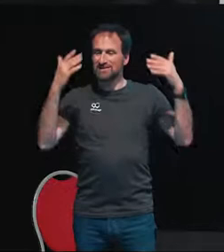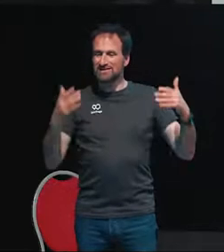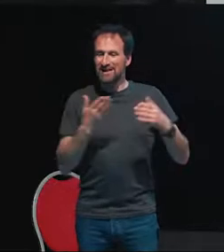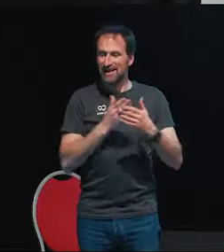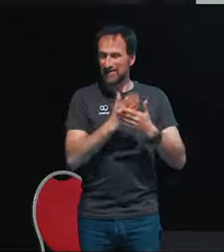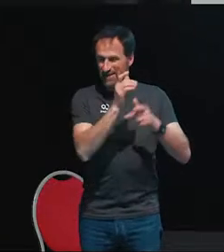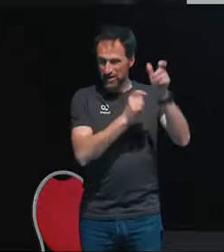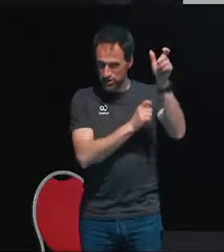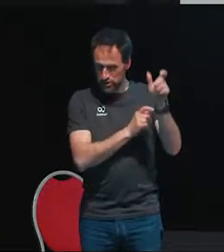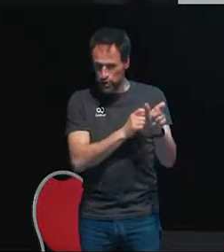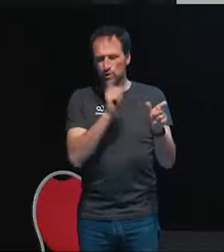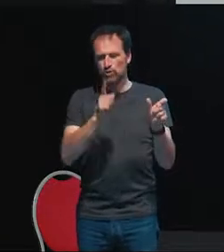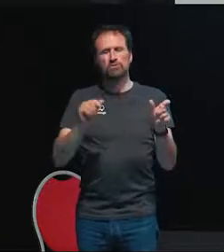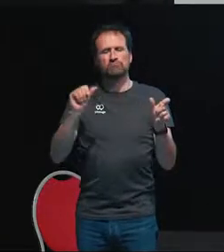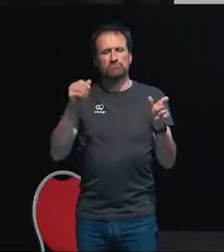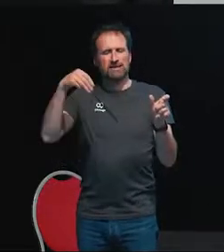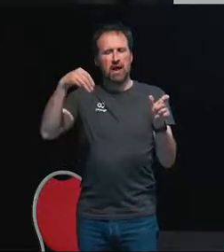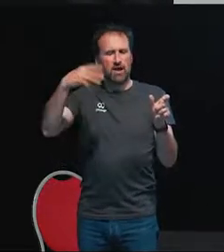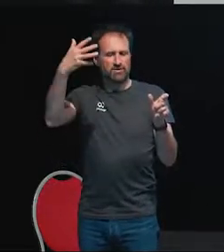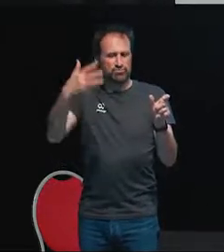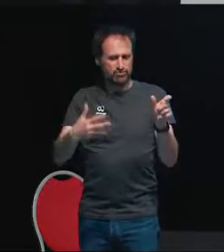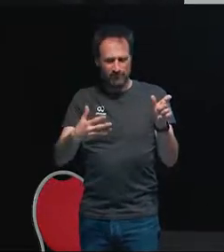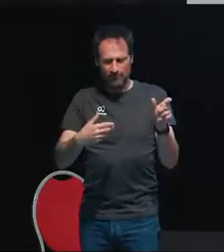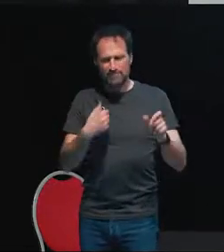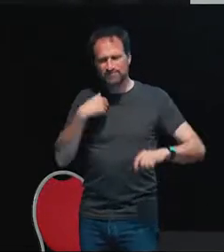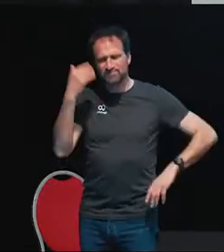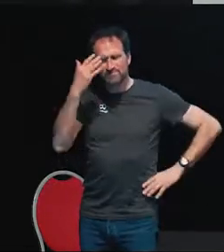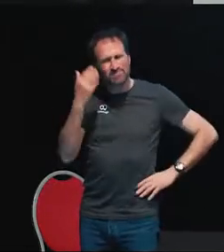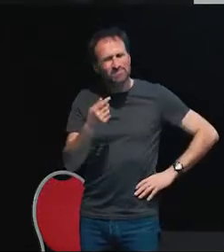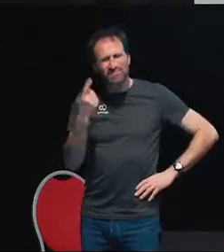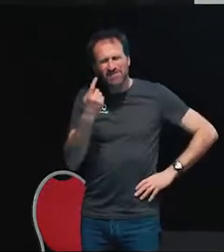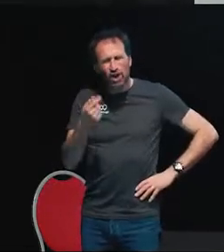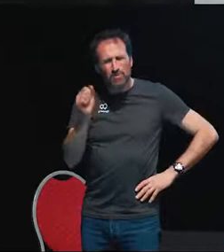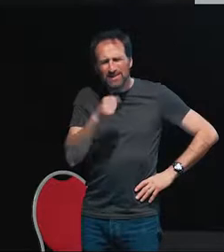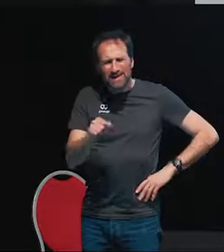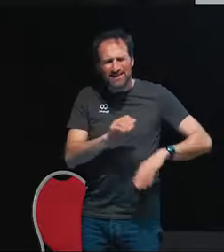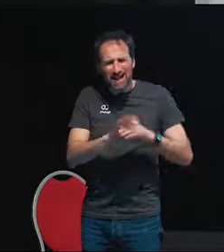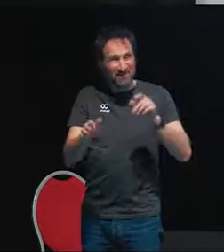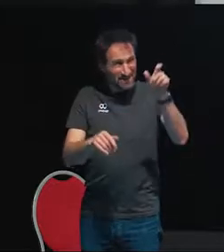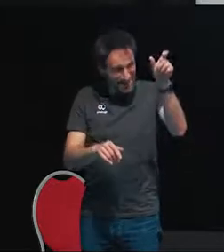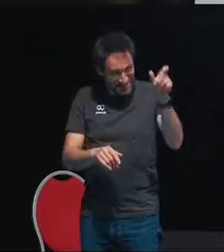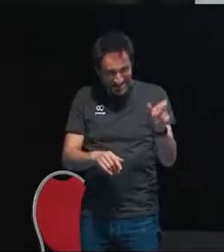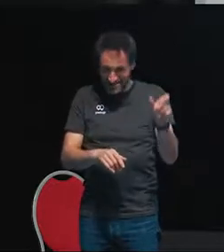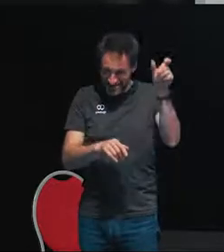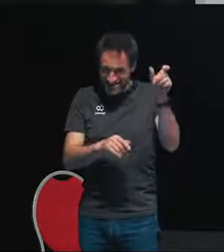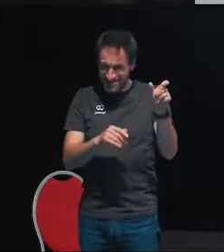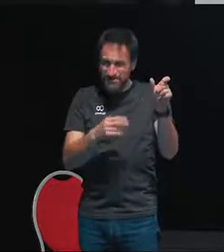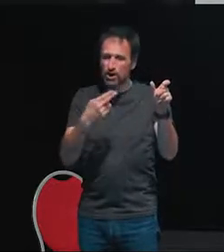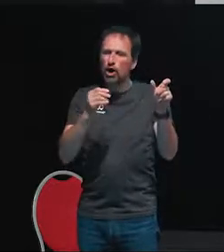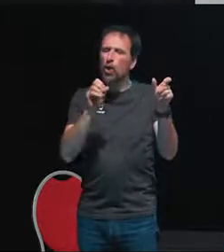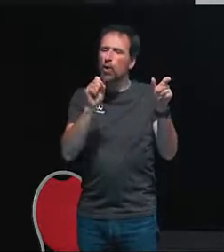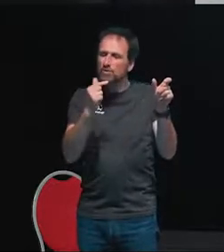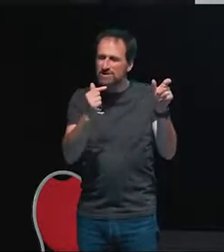it's like pretty standard and I was thinking to myself why can't I just take this this part on the outside the host application